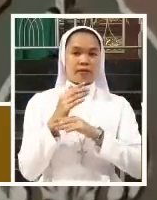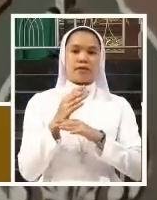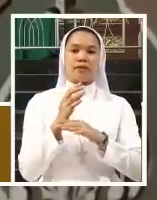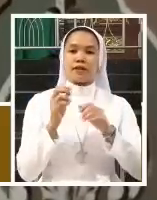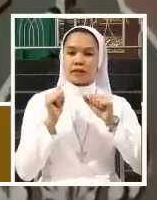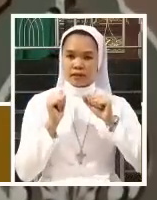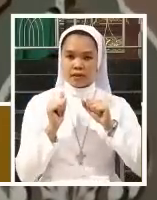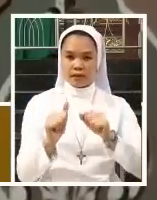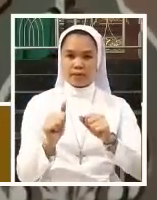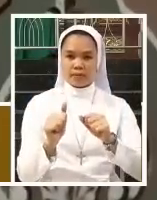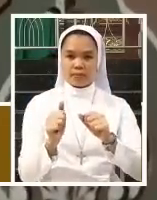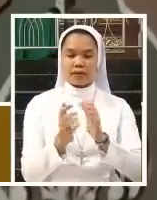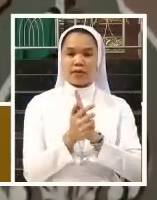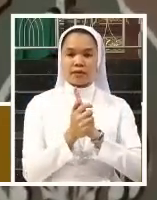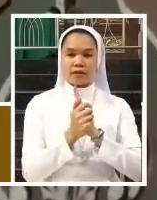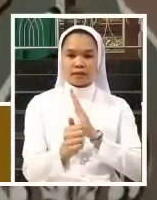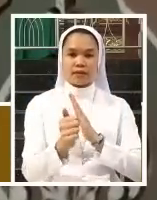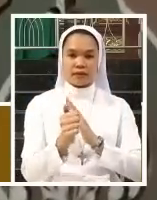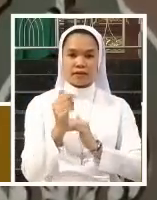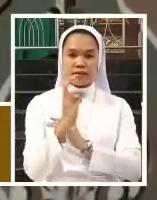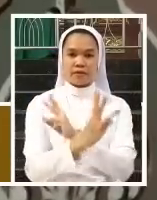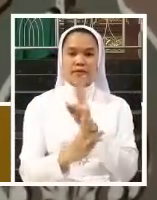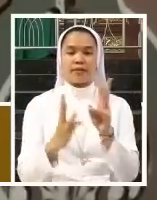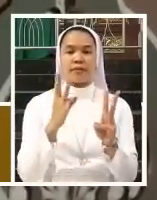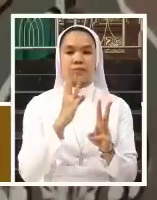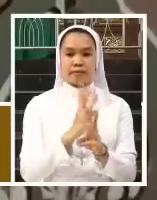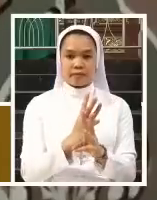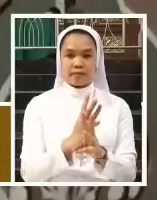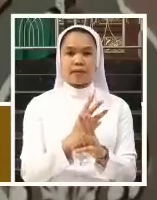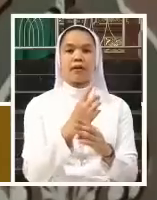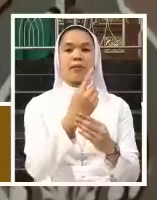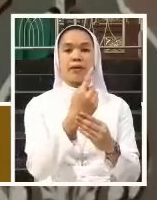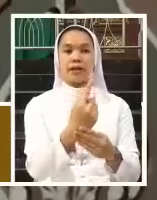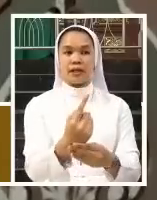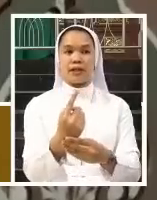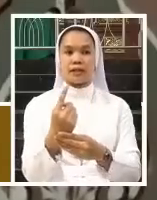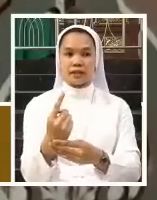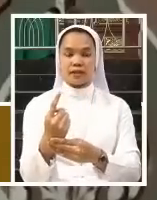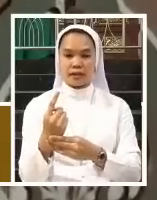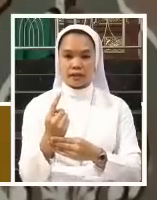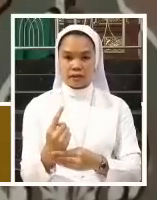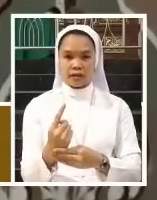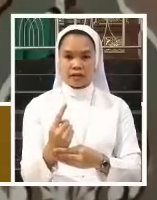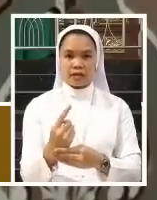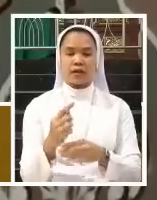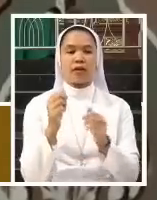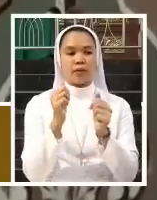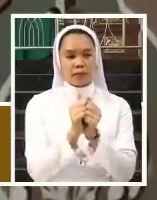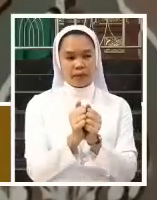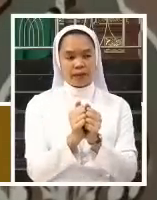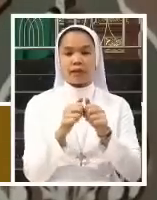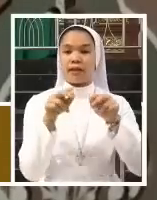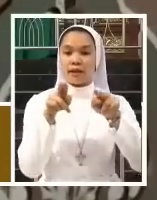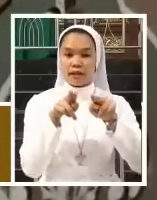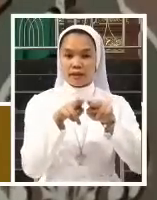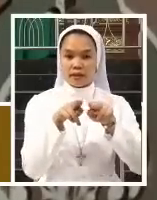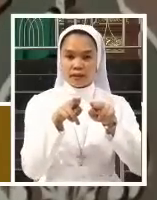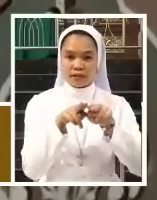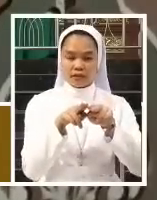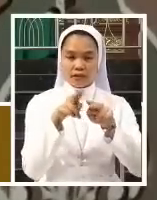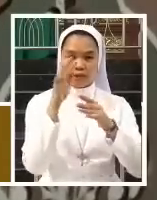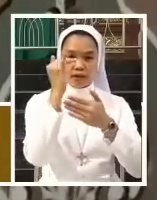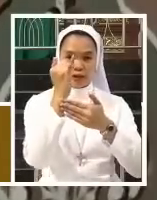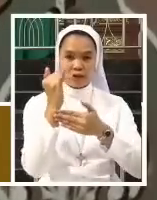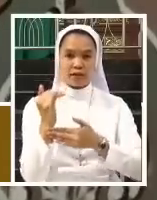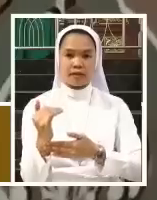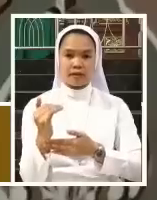of reconciling the world with each other, with nature, because of our